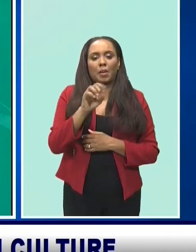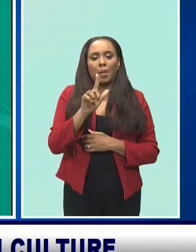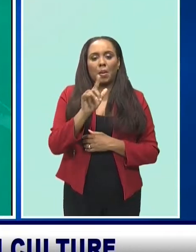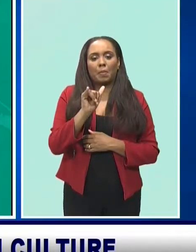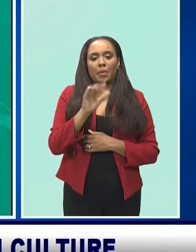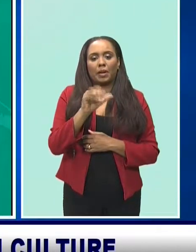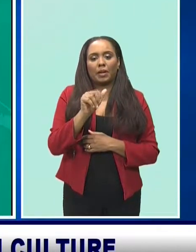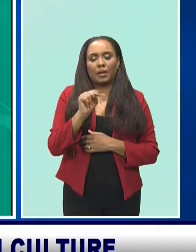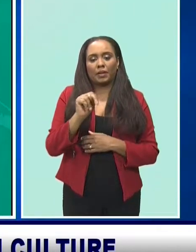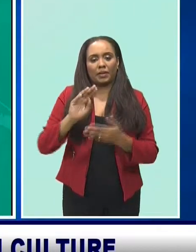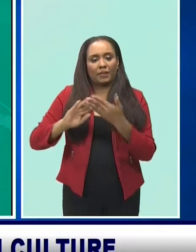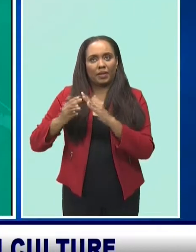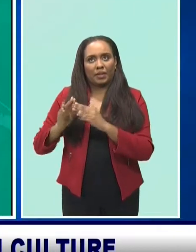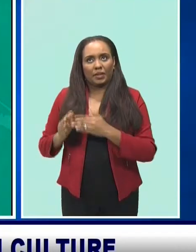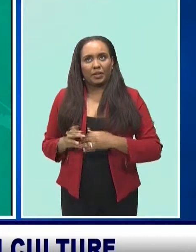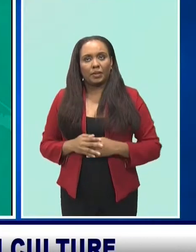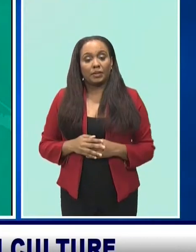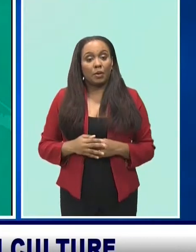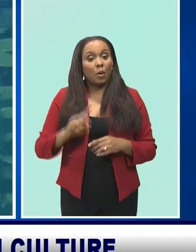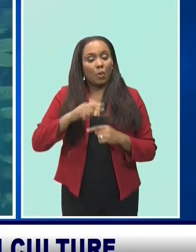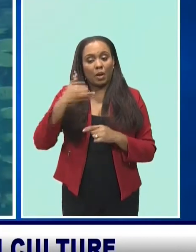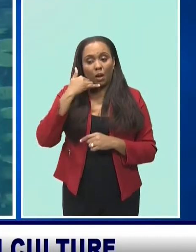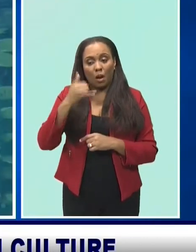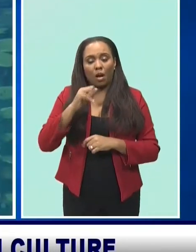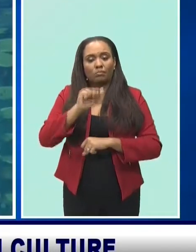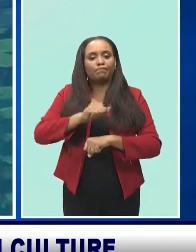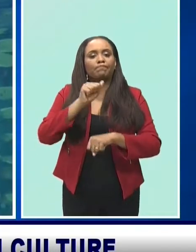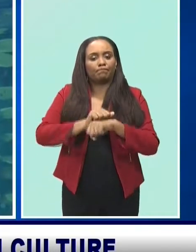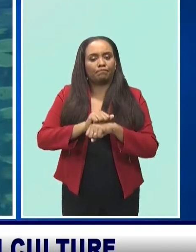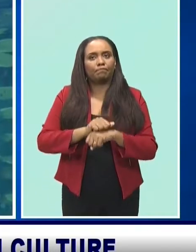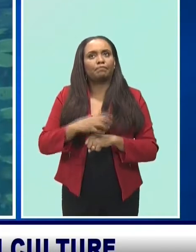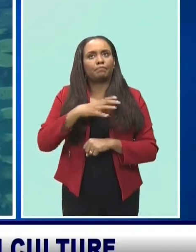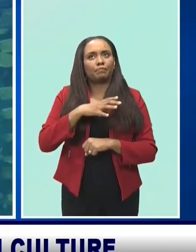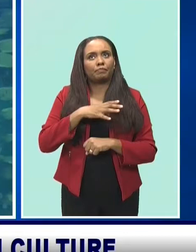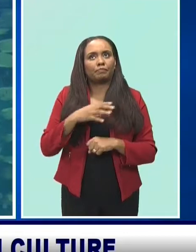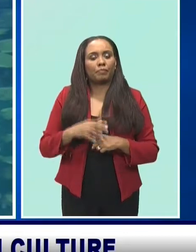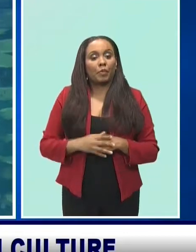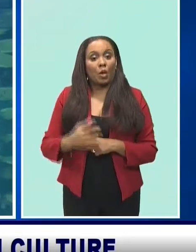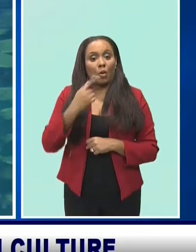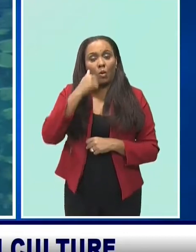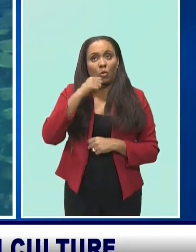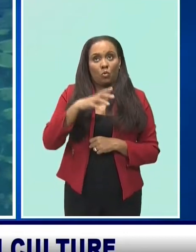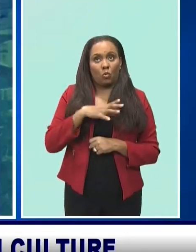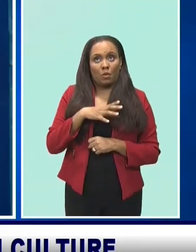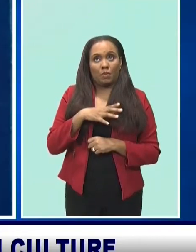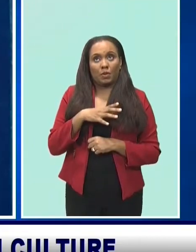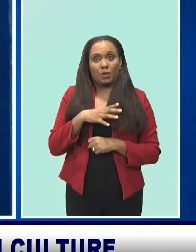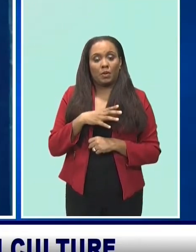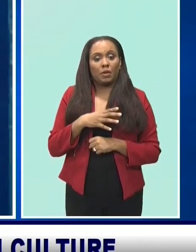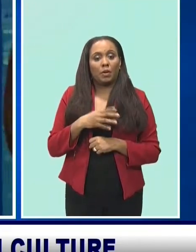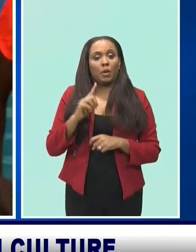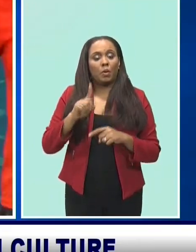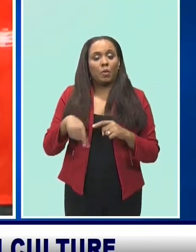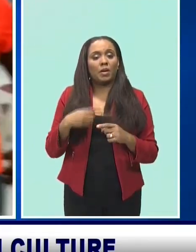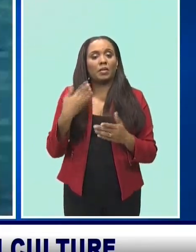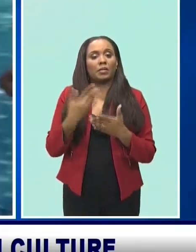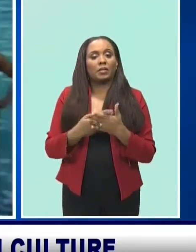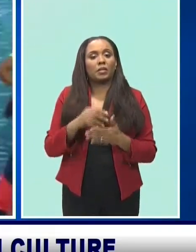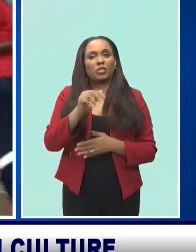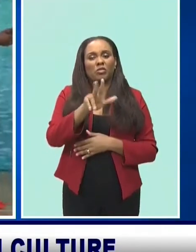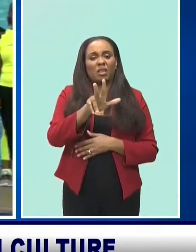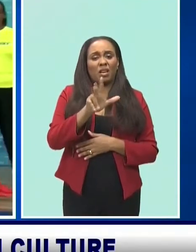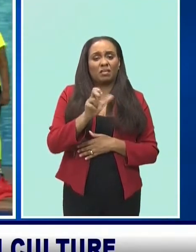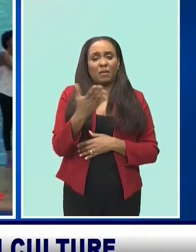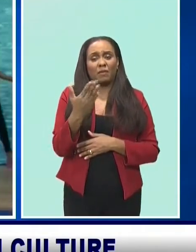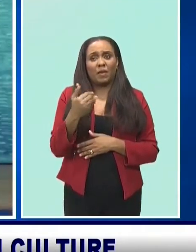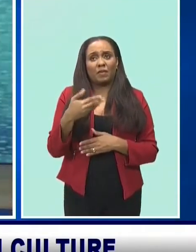book. One of her big success stories is Caroline Thompson. Right, so she came to the program at 315 pounds